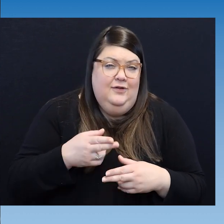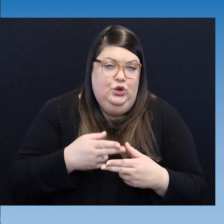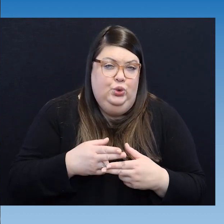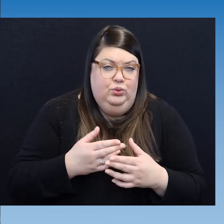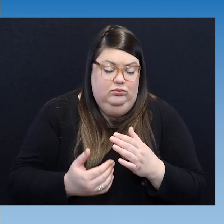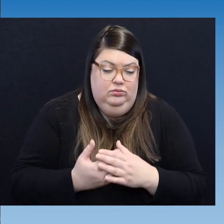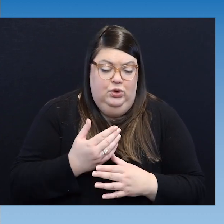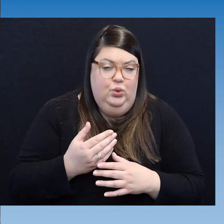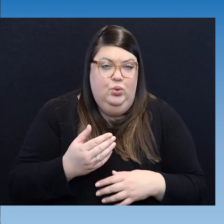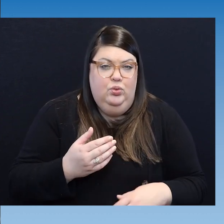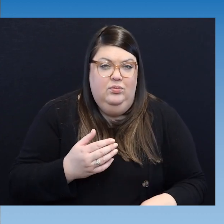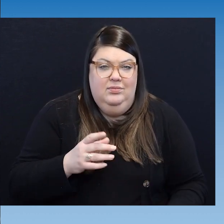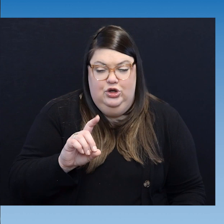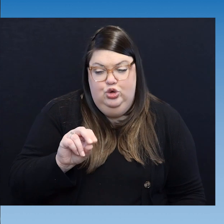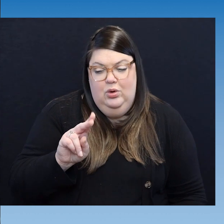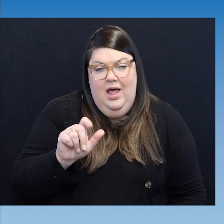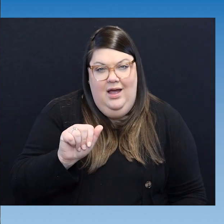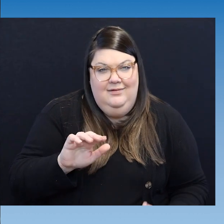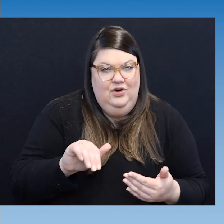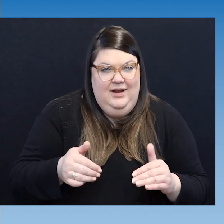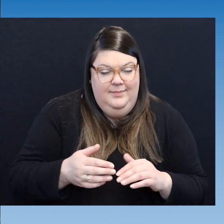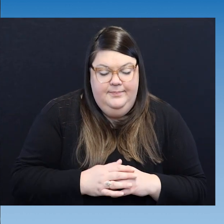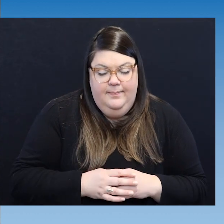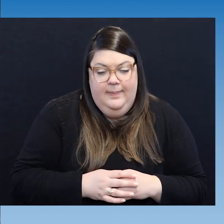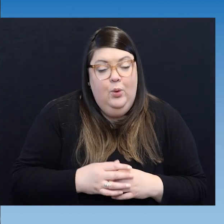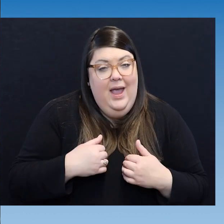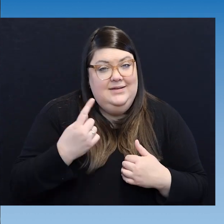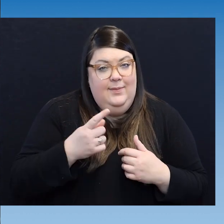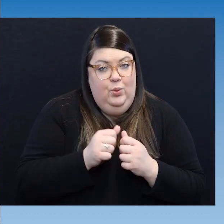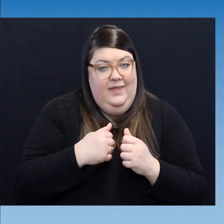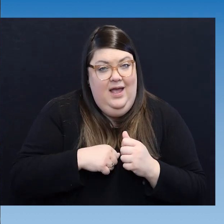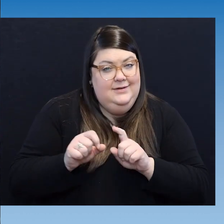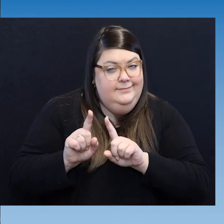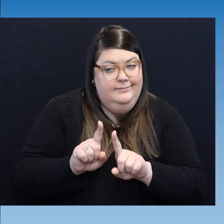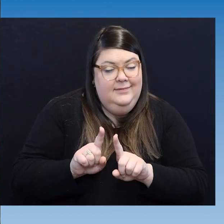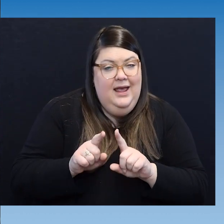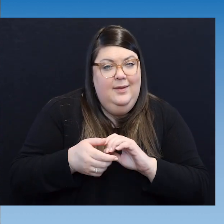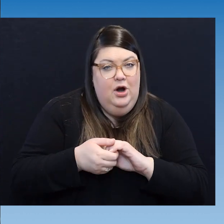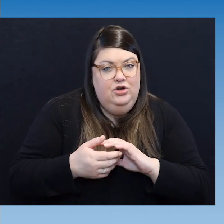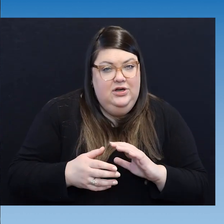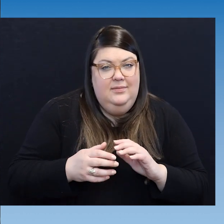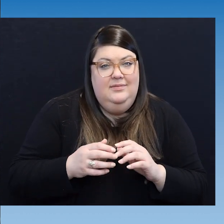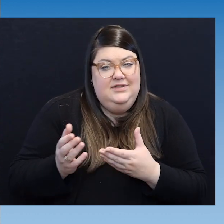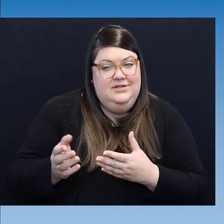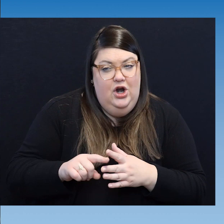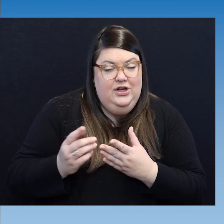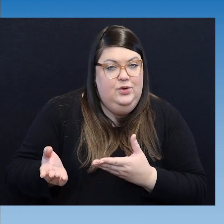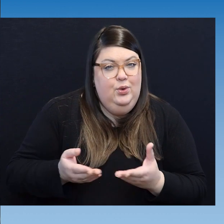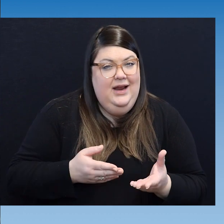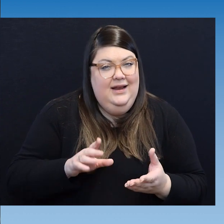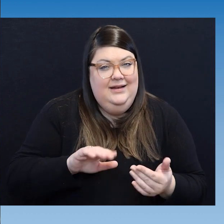We had one recently at the End of Life Care Partnership with us, who was starting to bring the death